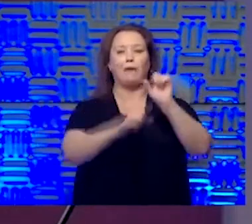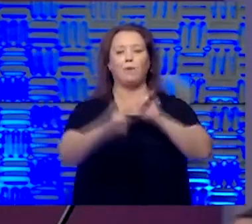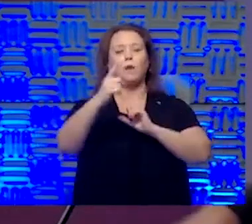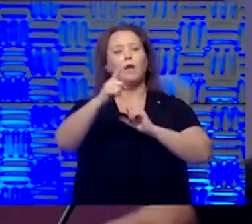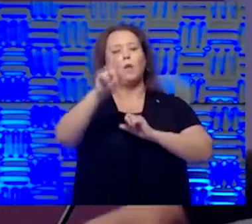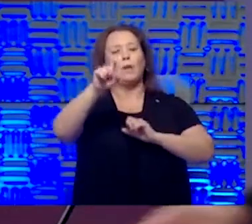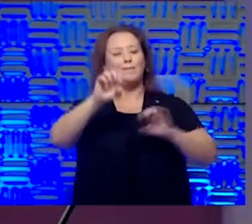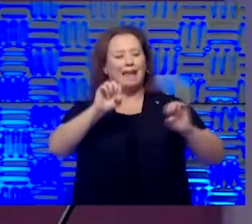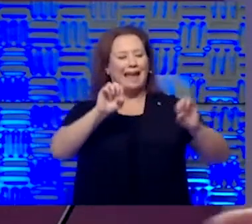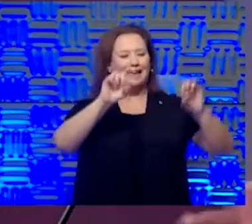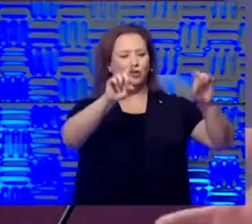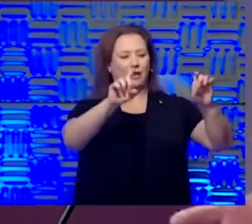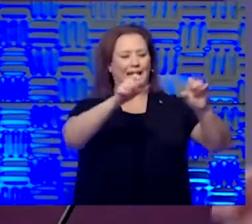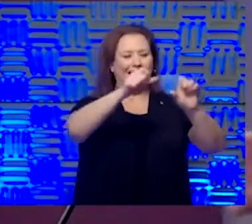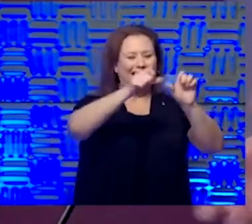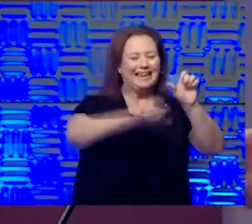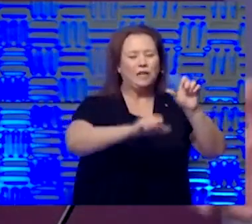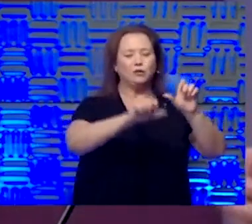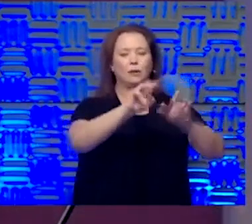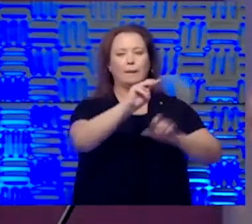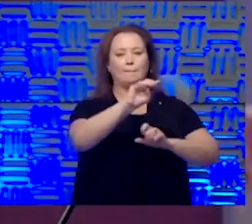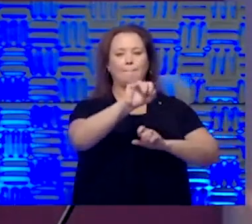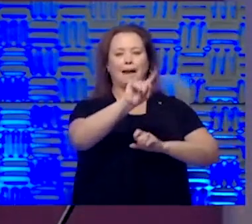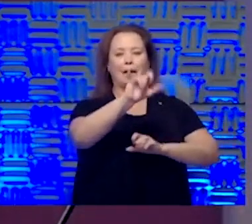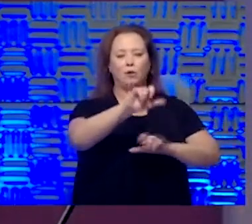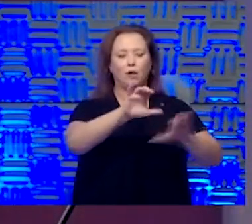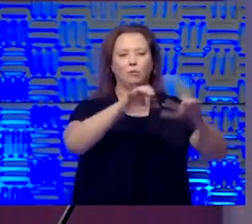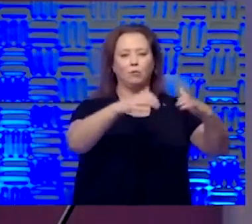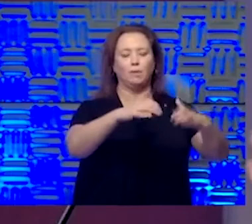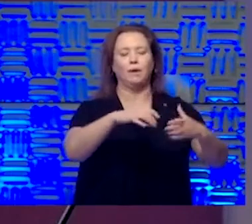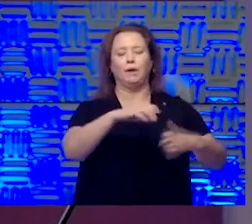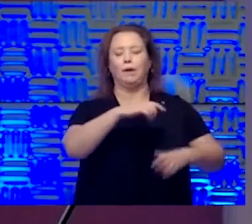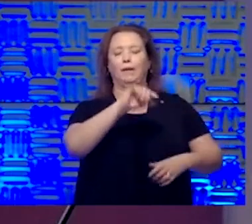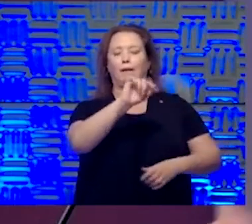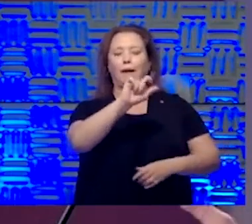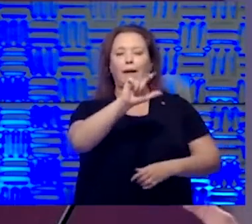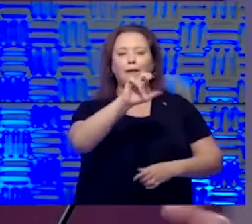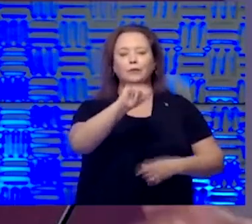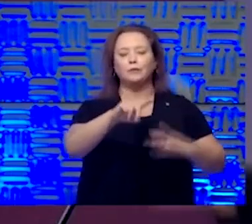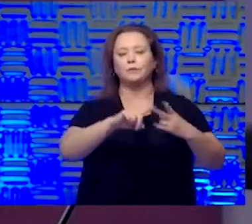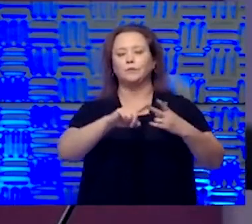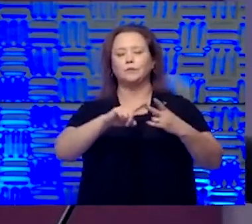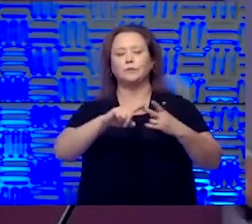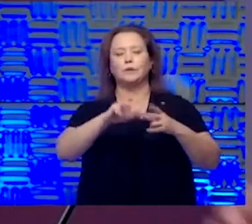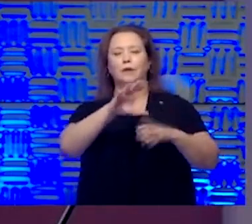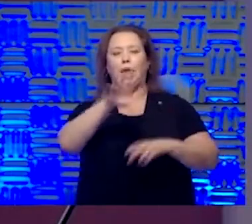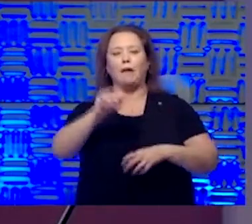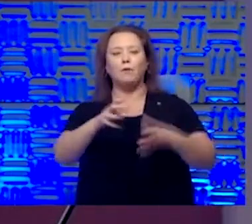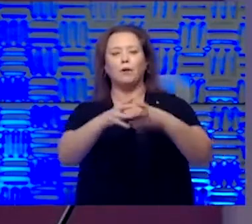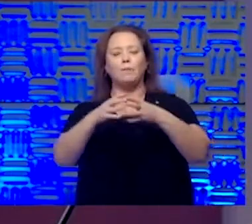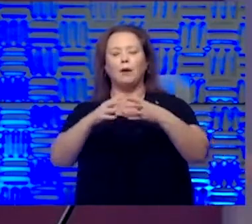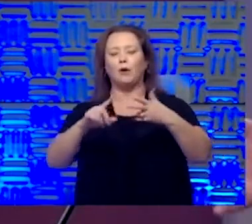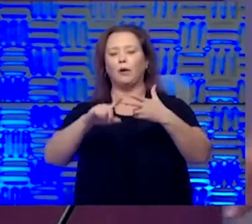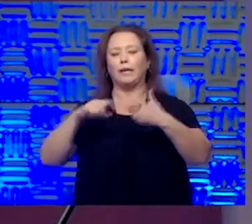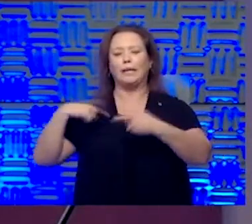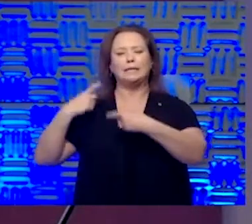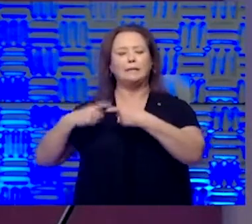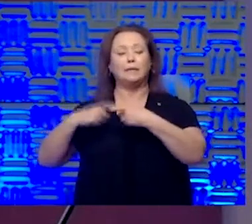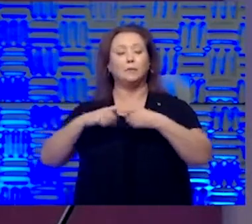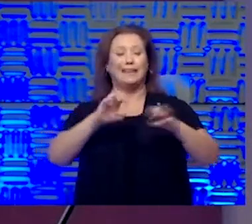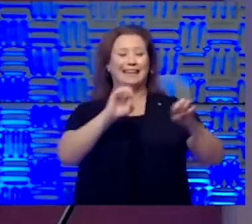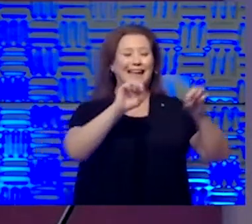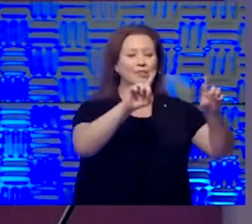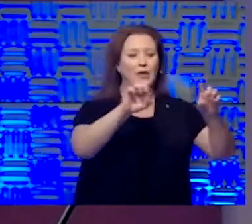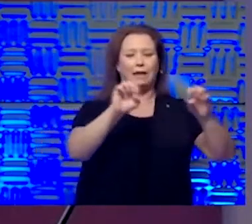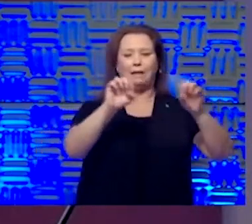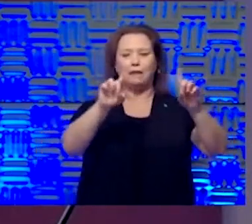each one of those individual minority sets, African Americans, Asians, etc., in different ways, Hispanics. It really is a